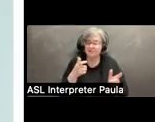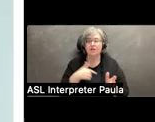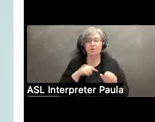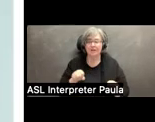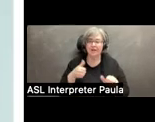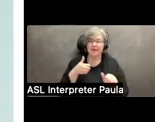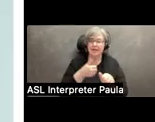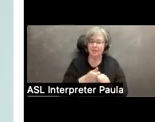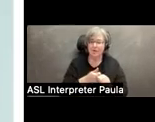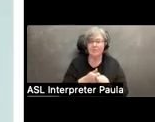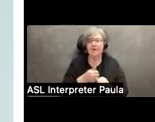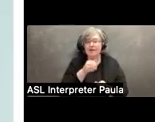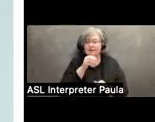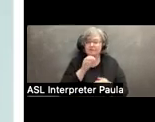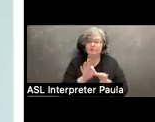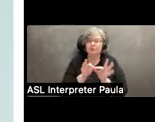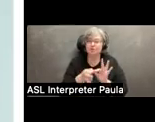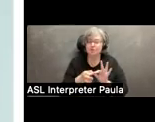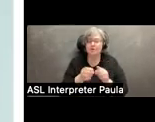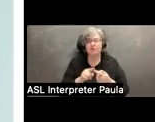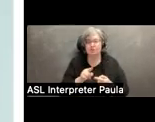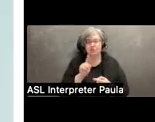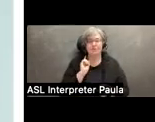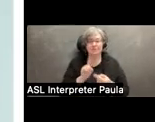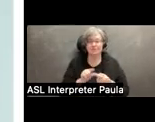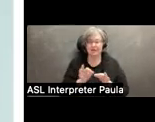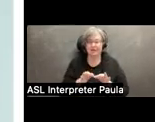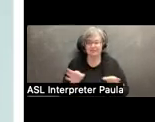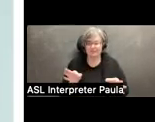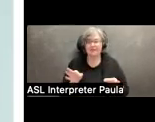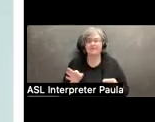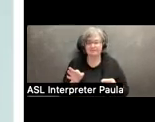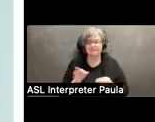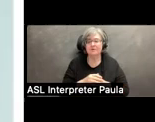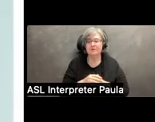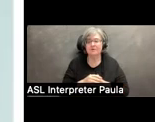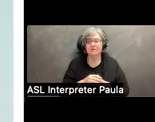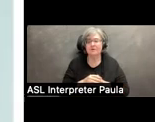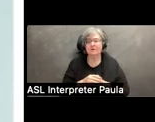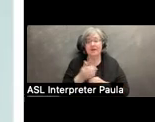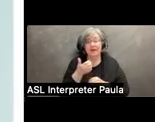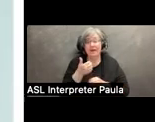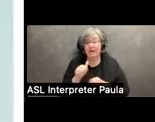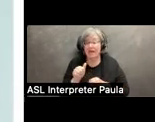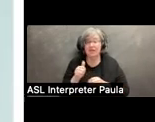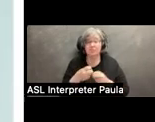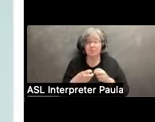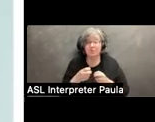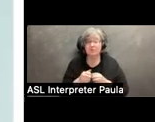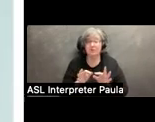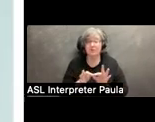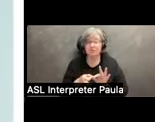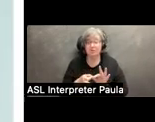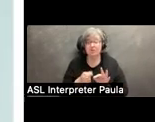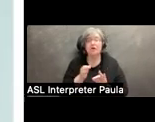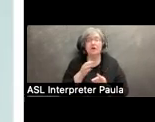Spanish. And if there are any issues with interpretation, just let us know through the chat and we will help you out as